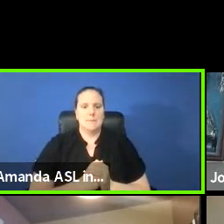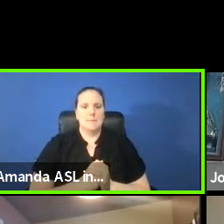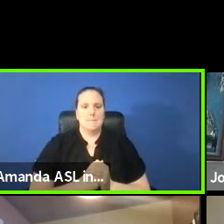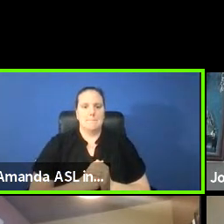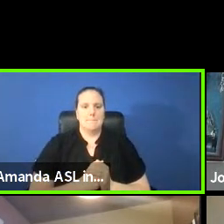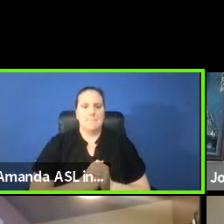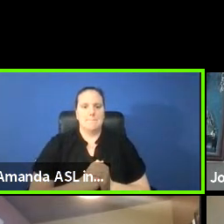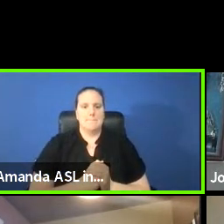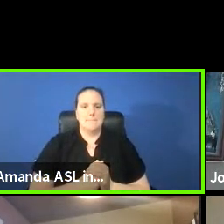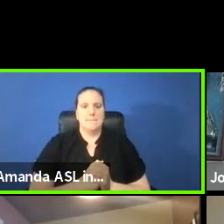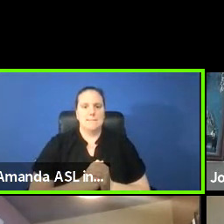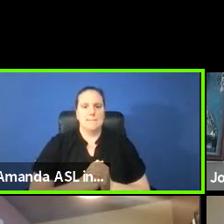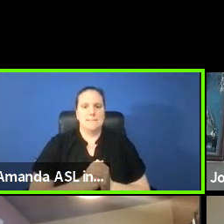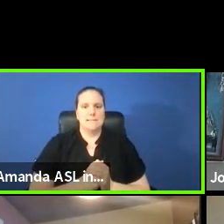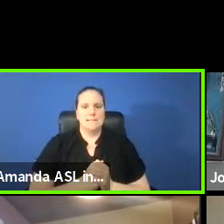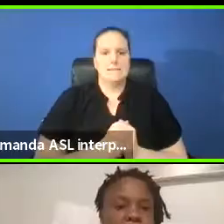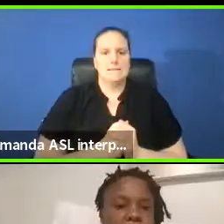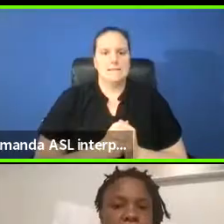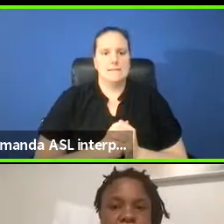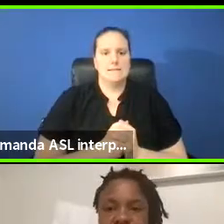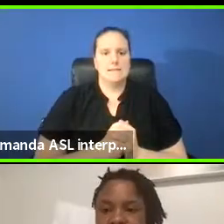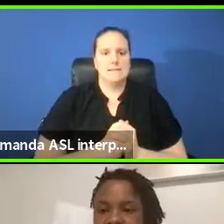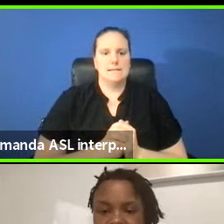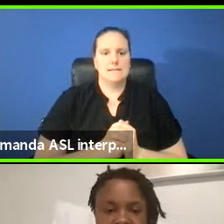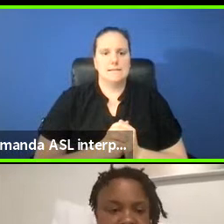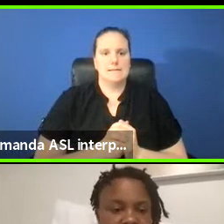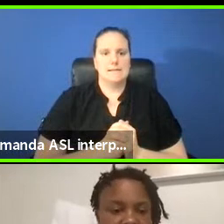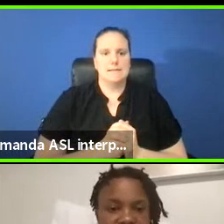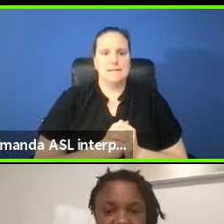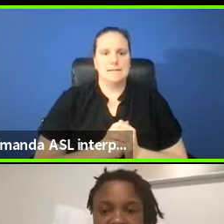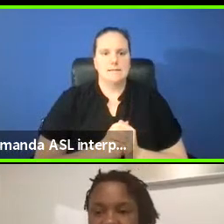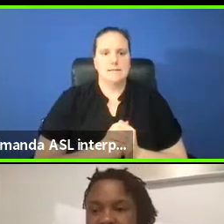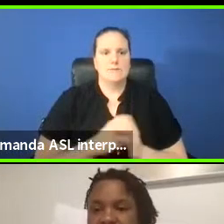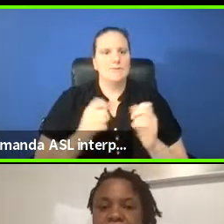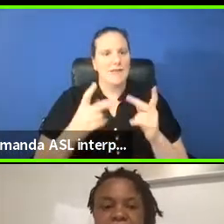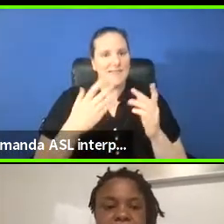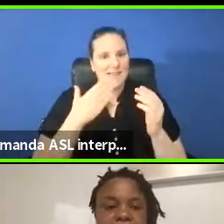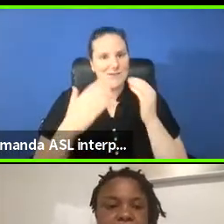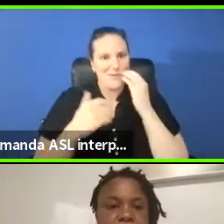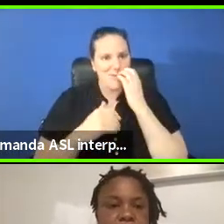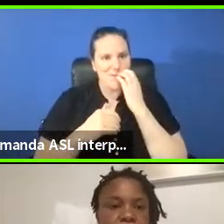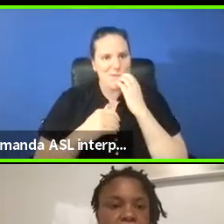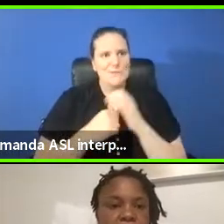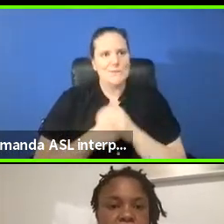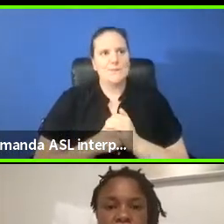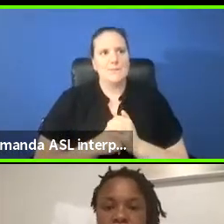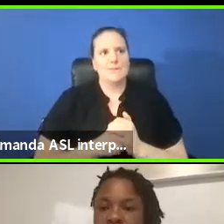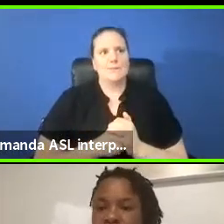All right, thank you.